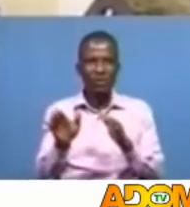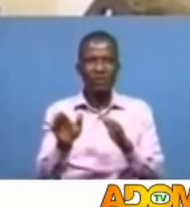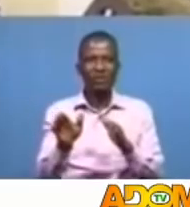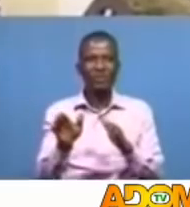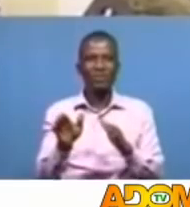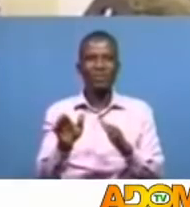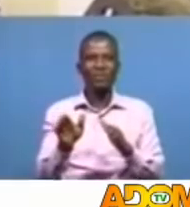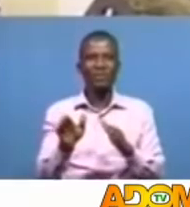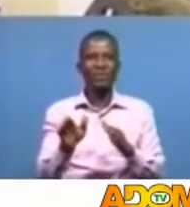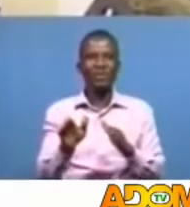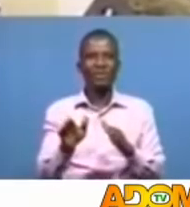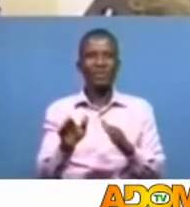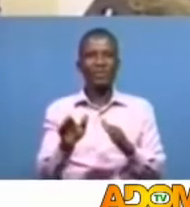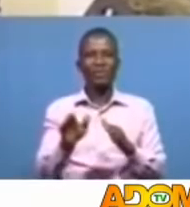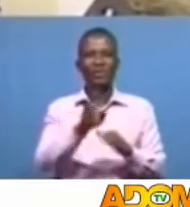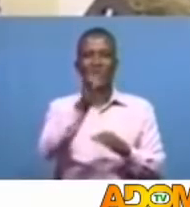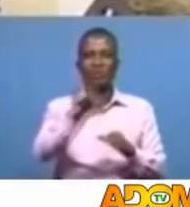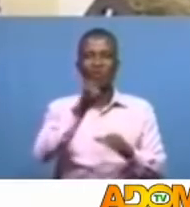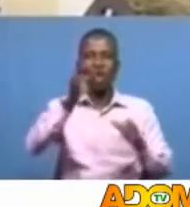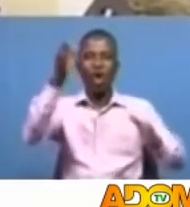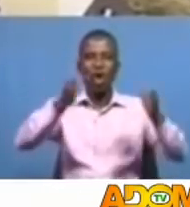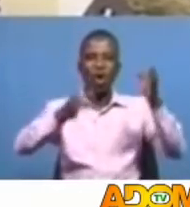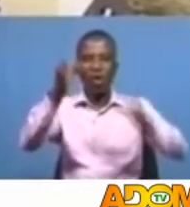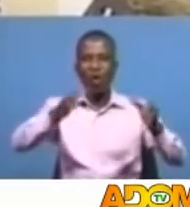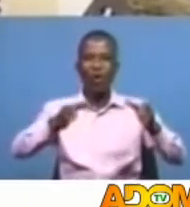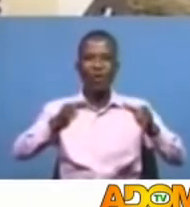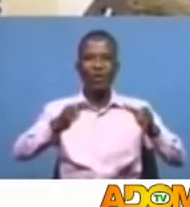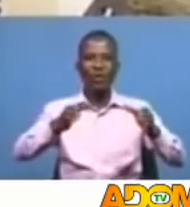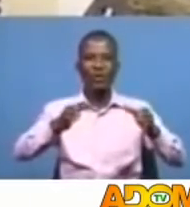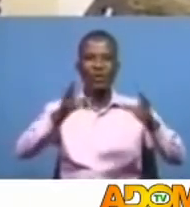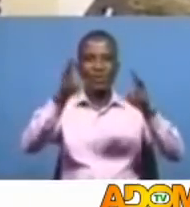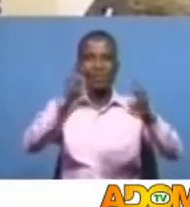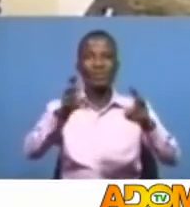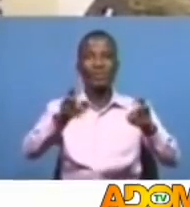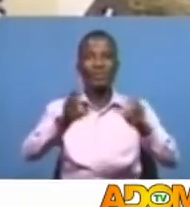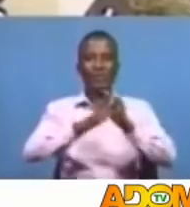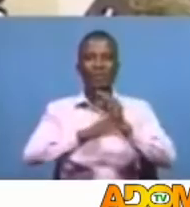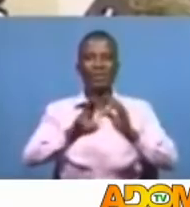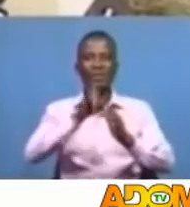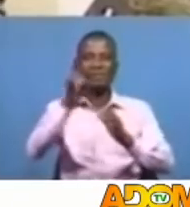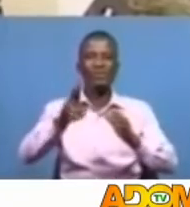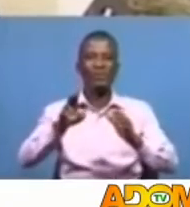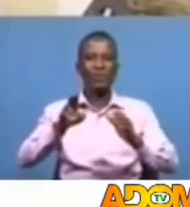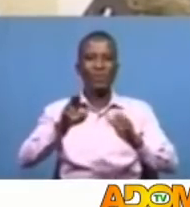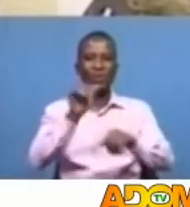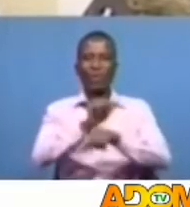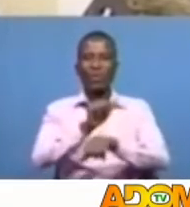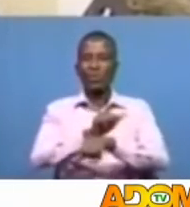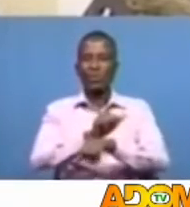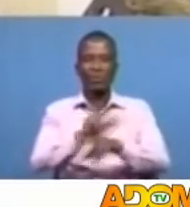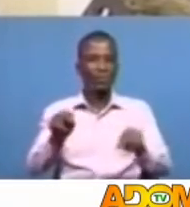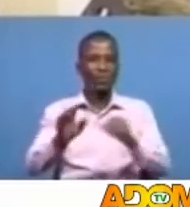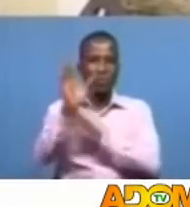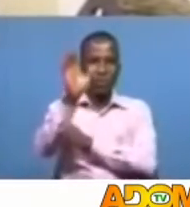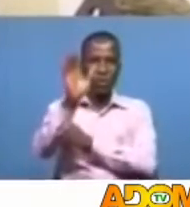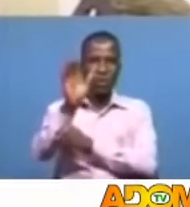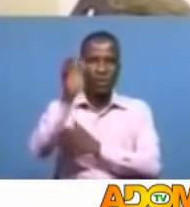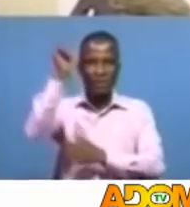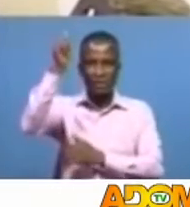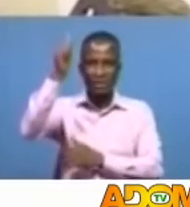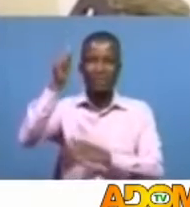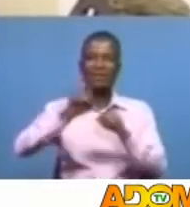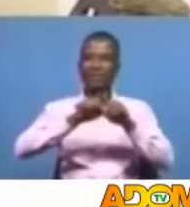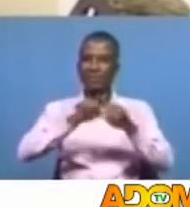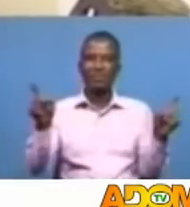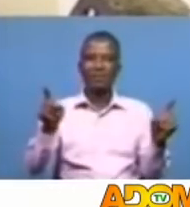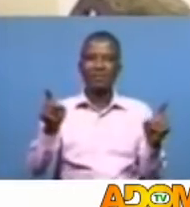use court processes to elicit conscience. No, God is a cause of conscience, and therefore, you do